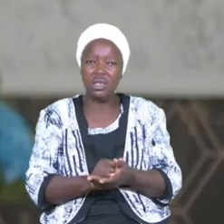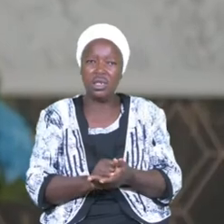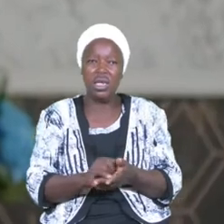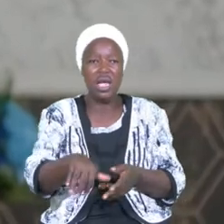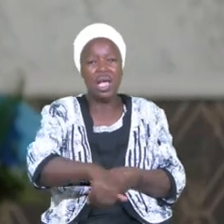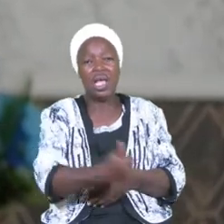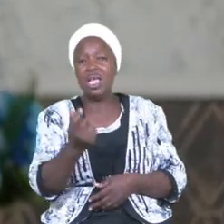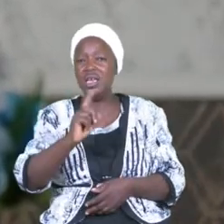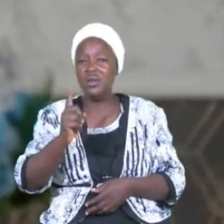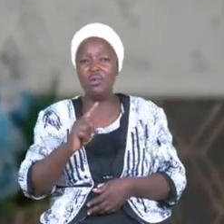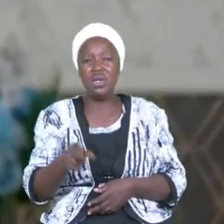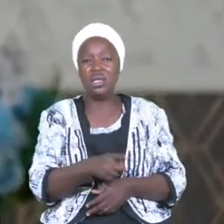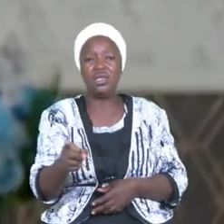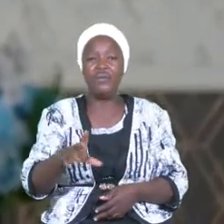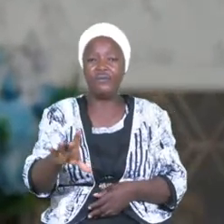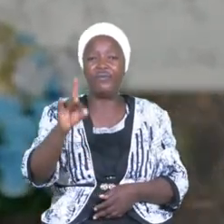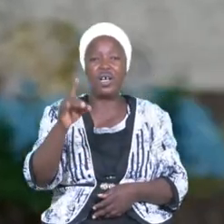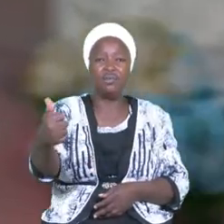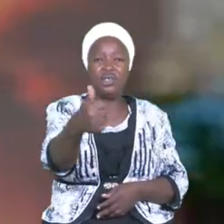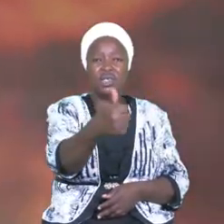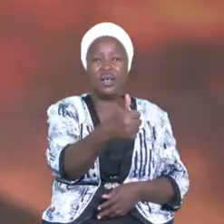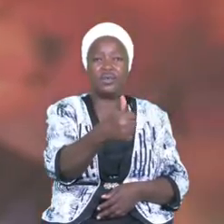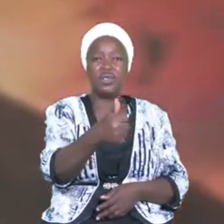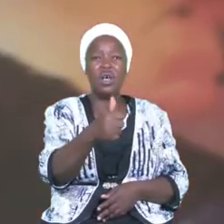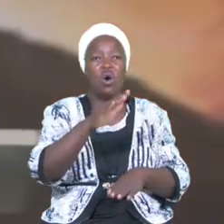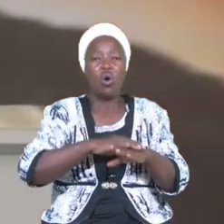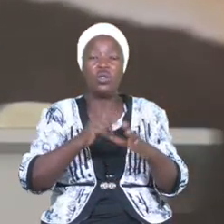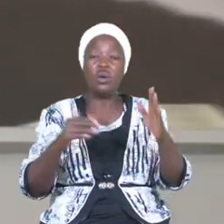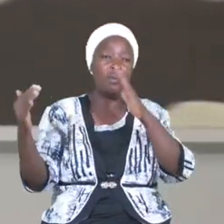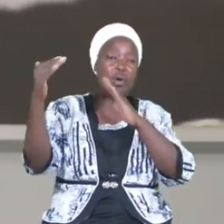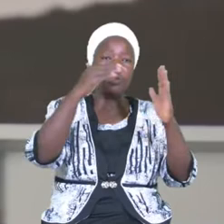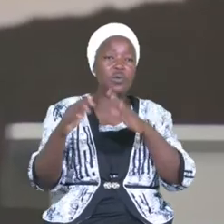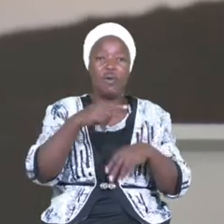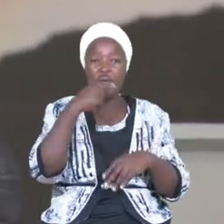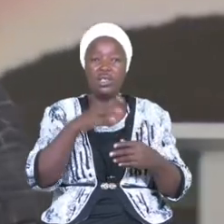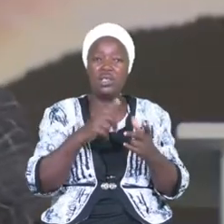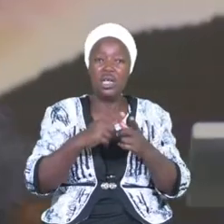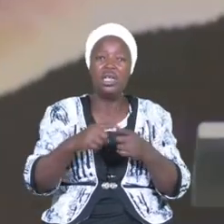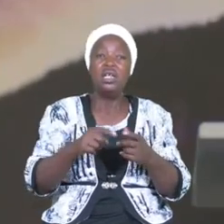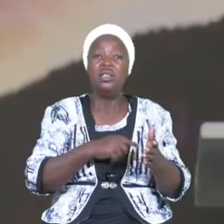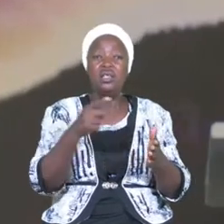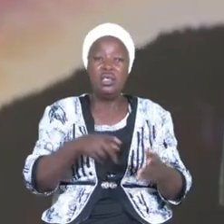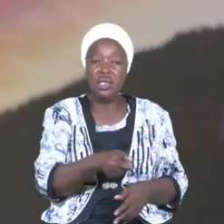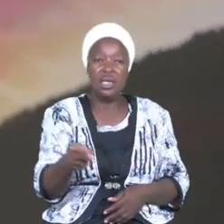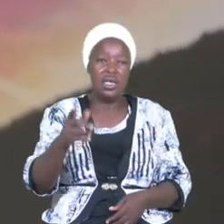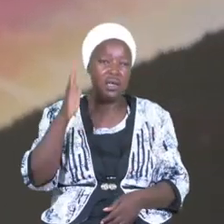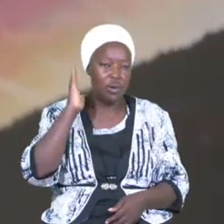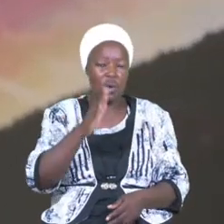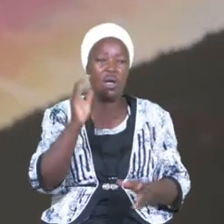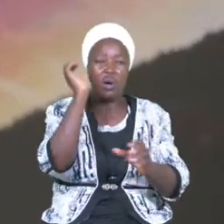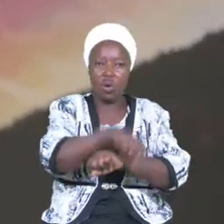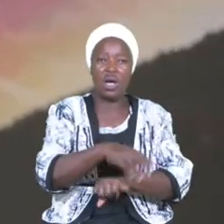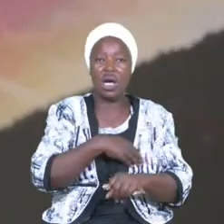they find themselves on the battlefield, they will conquer. And that's the